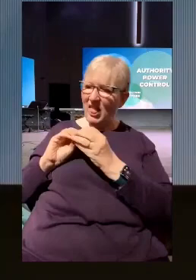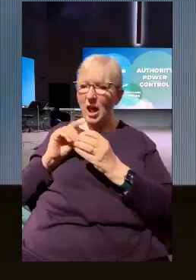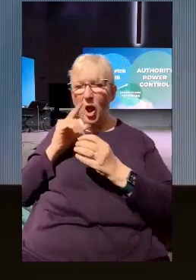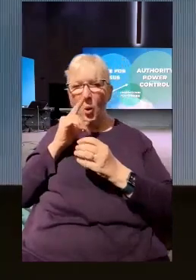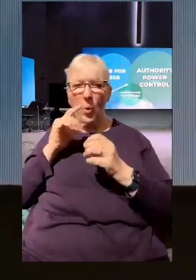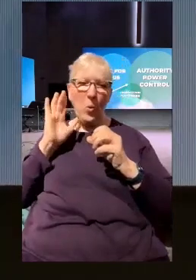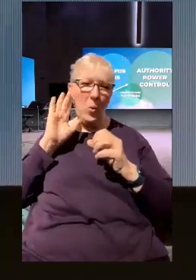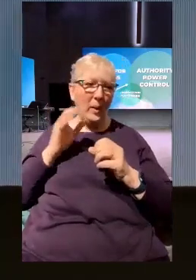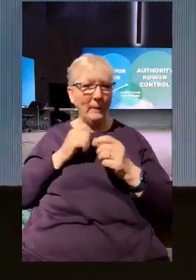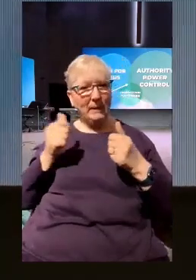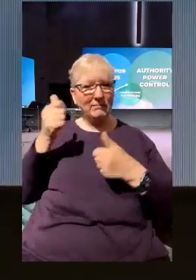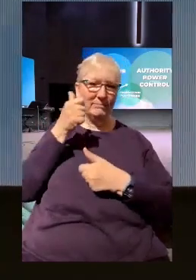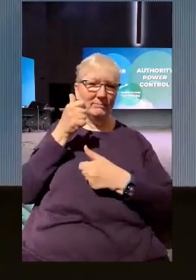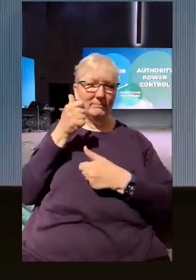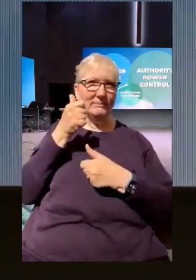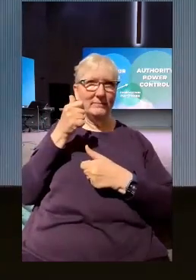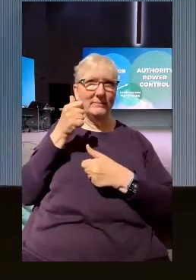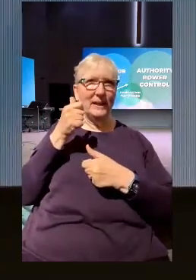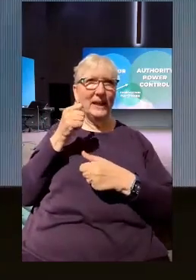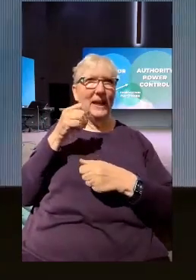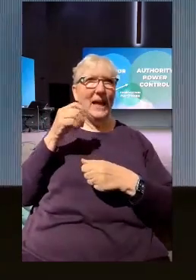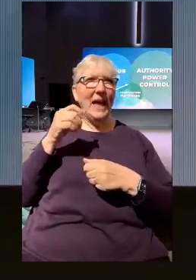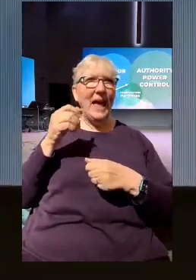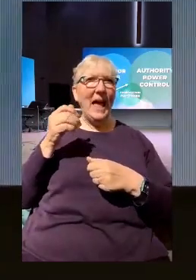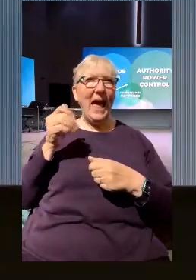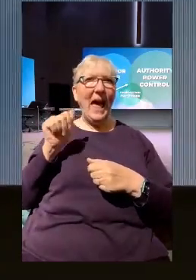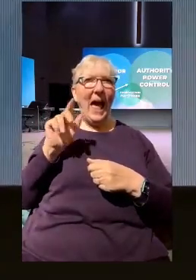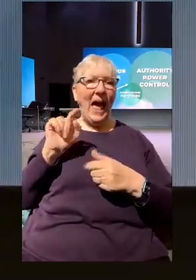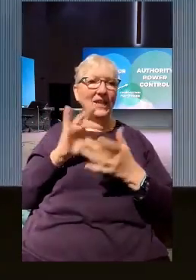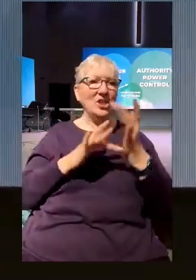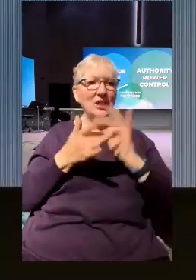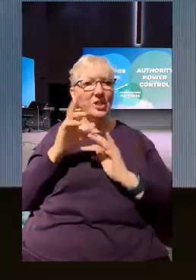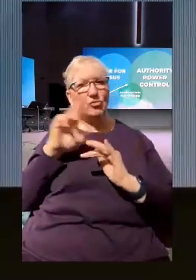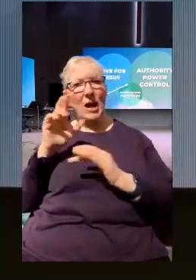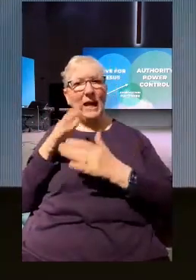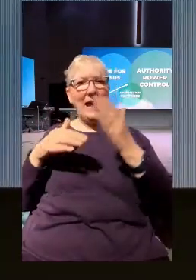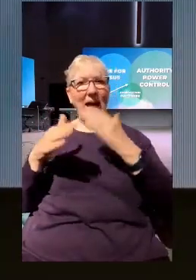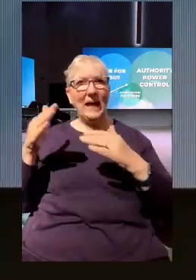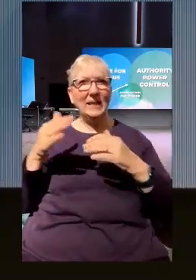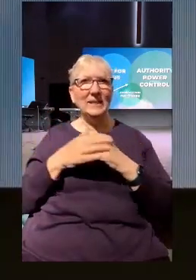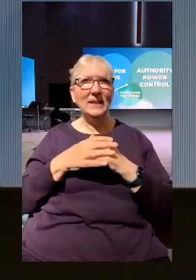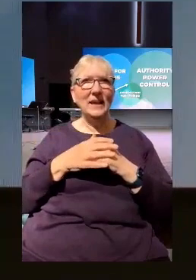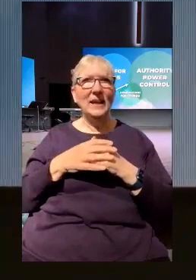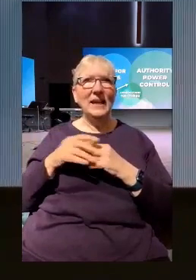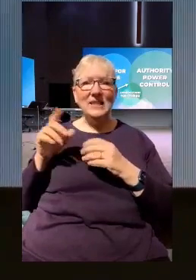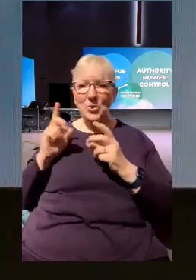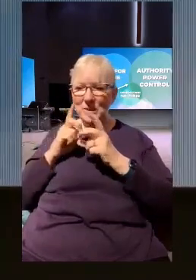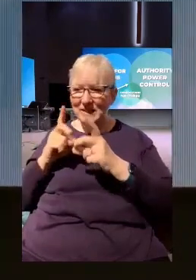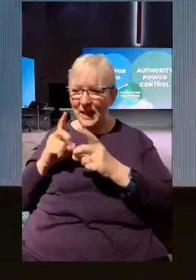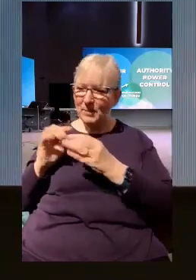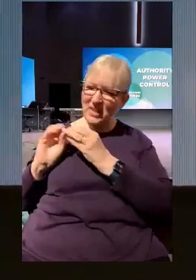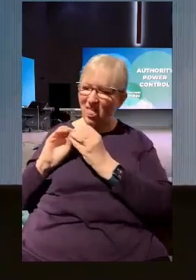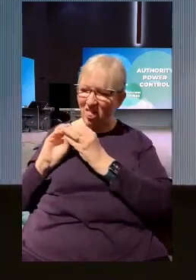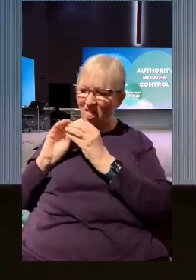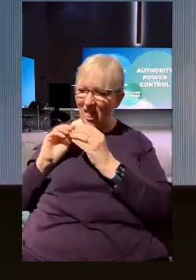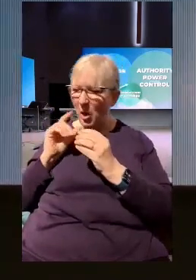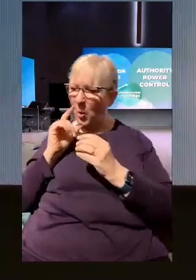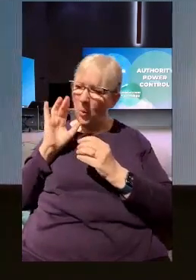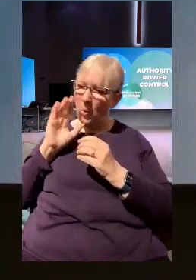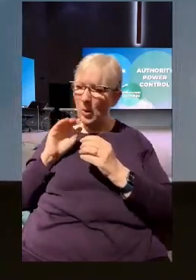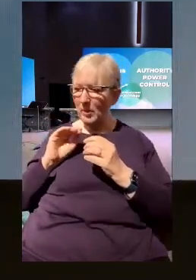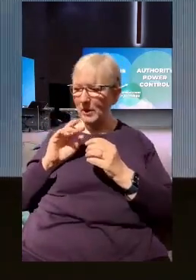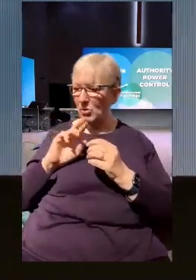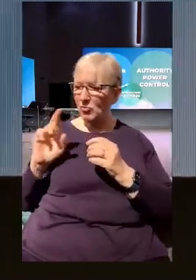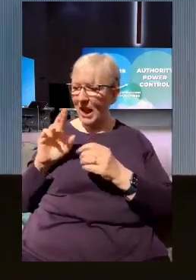a position of authority as his right-hand man. They are clamoring to be the right-hand man of a